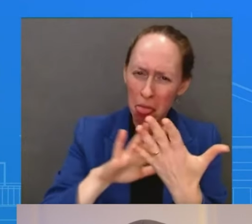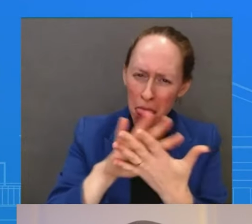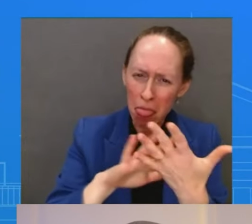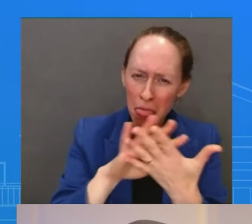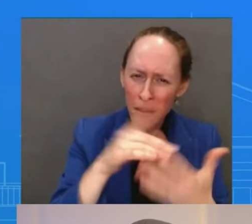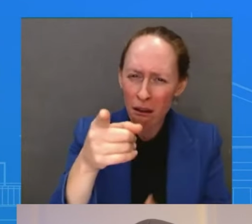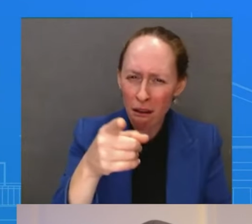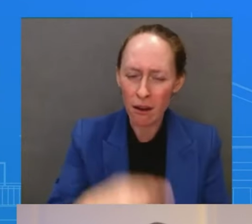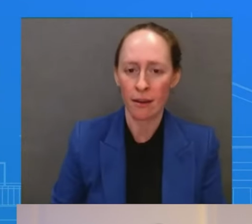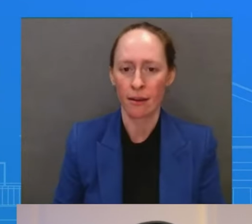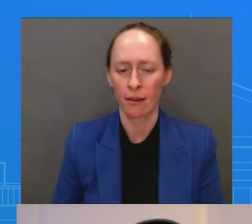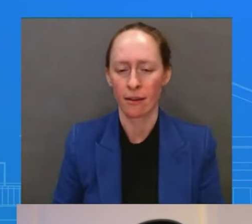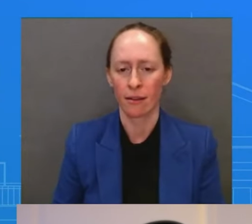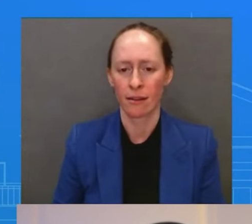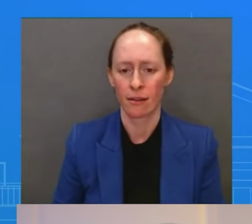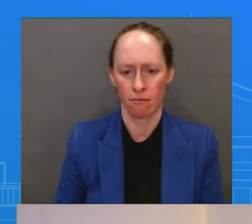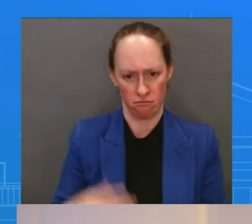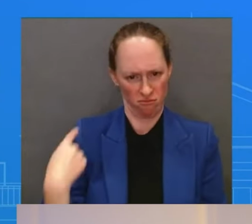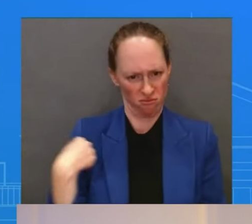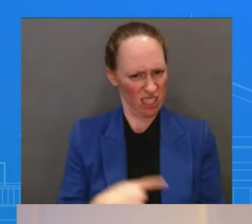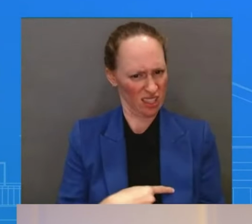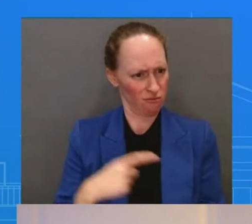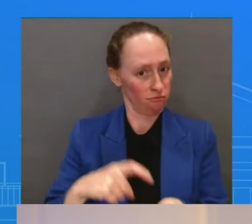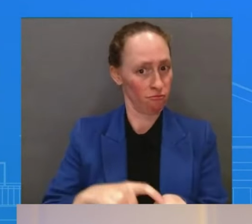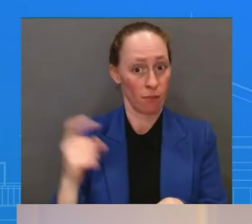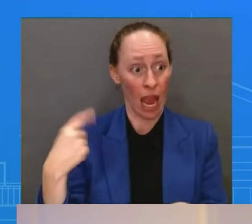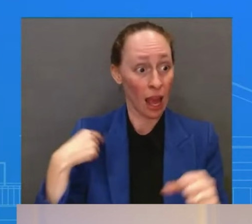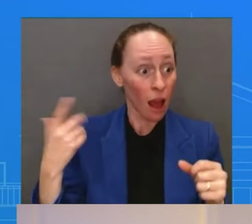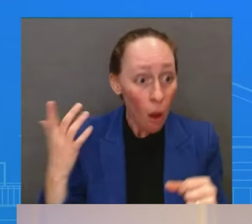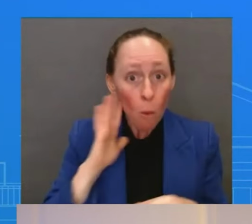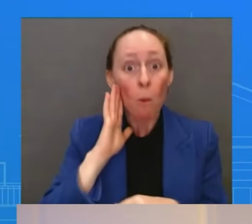the disbursement of these funds. We've always had the option,